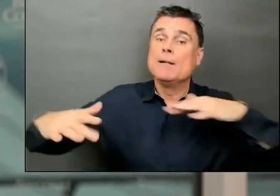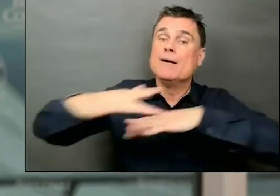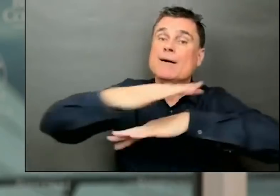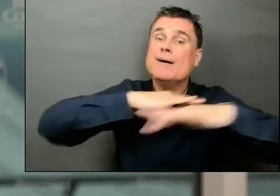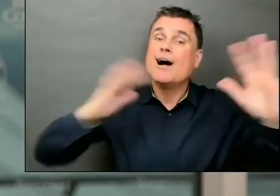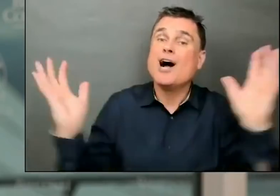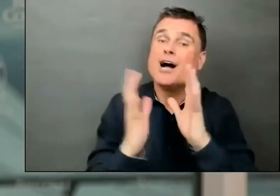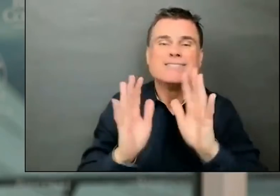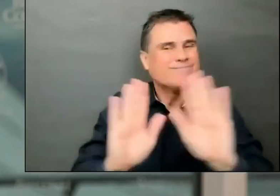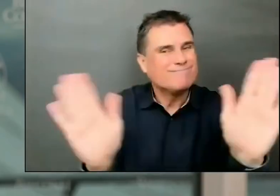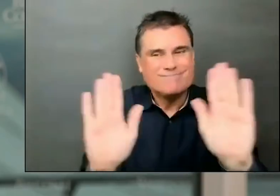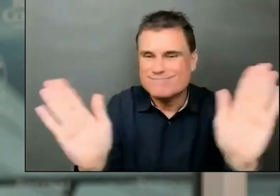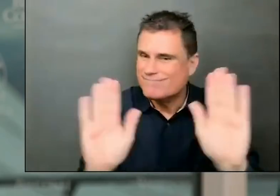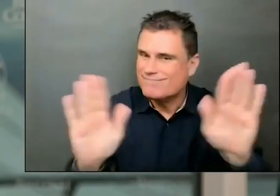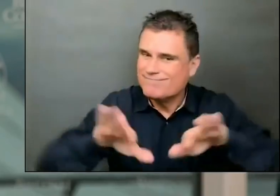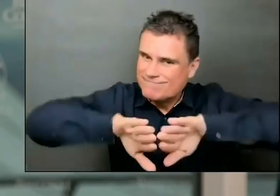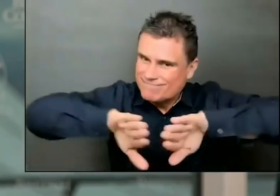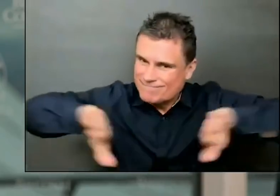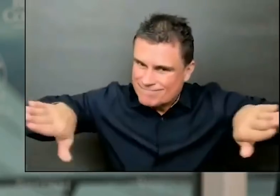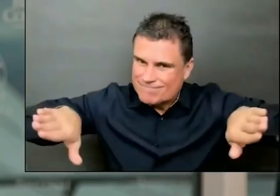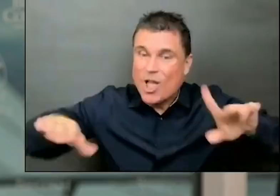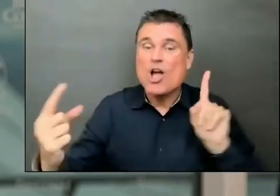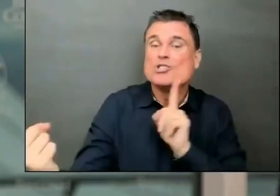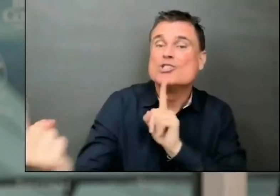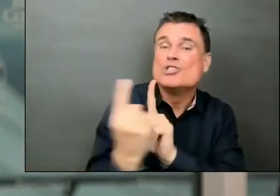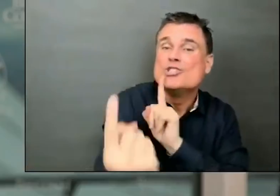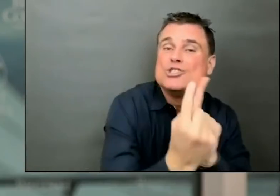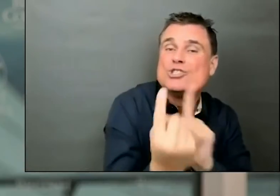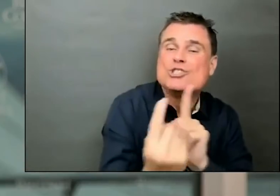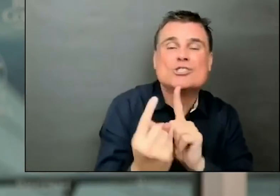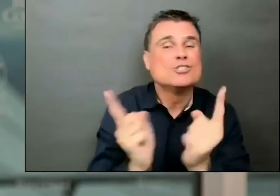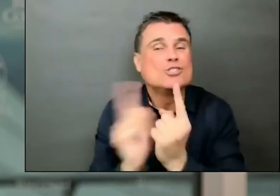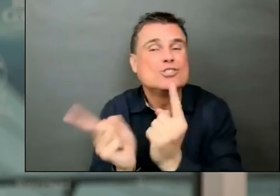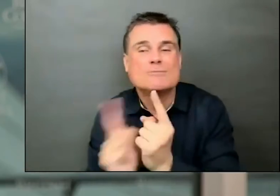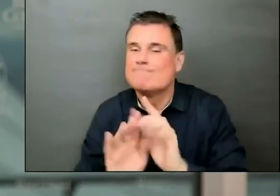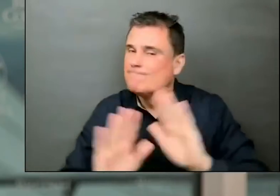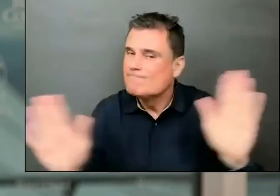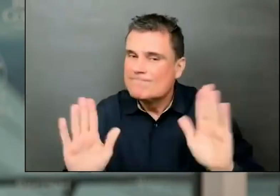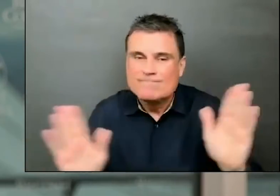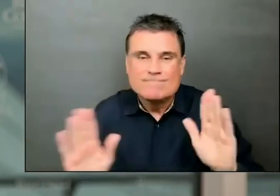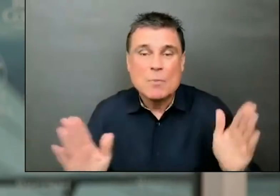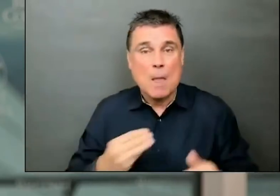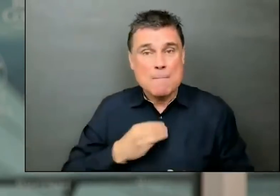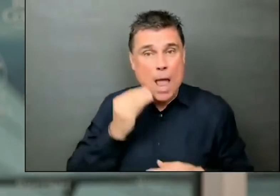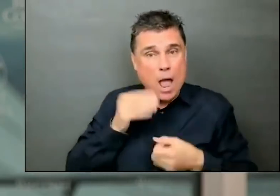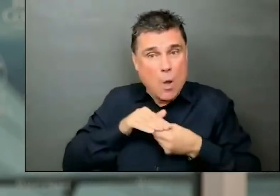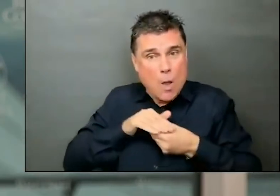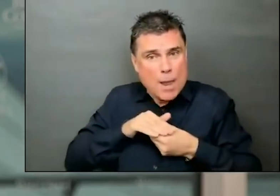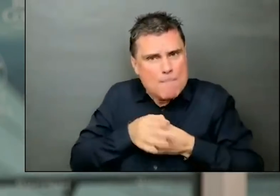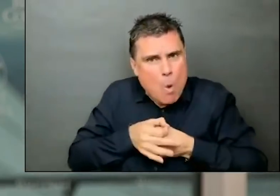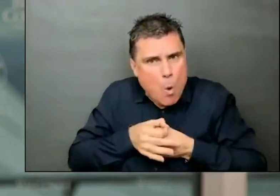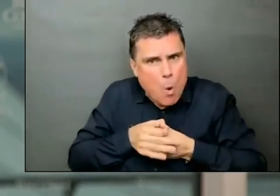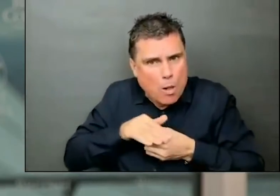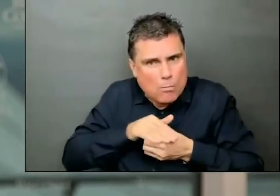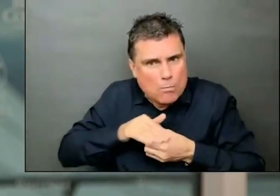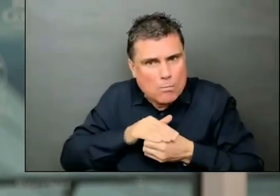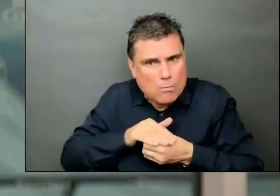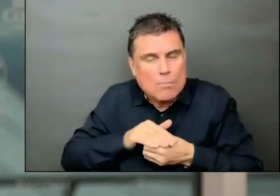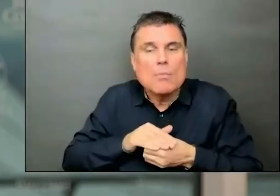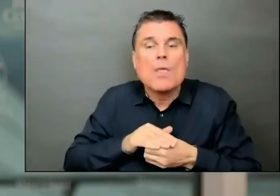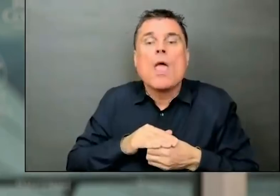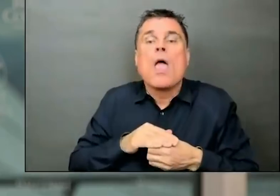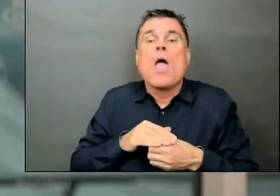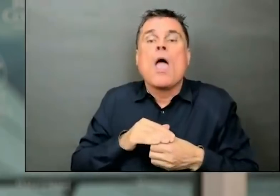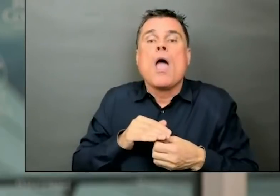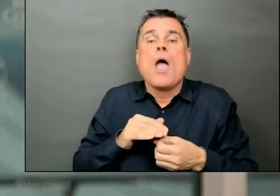local, using our layers of protection, we are bending our curve, slowly and steadily.